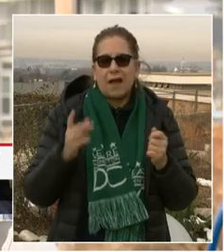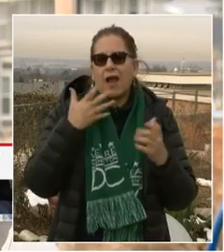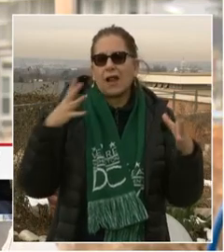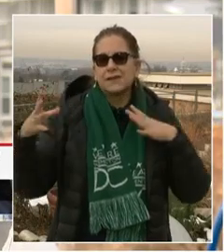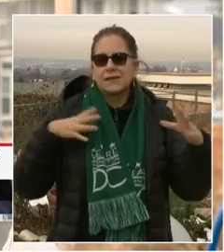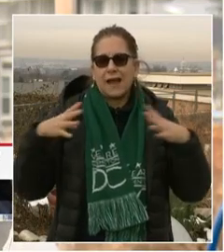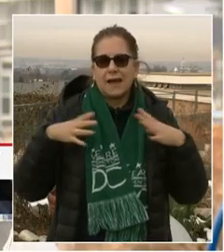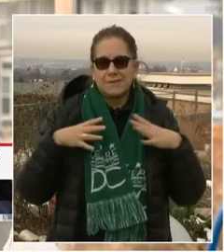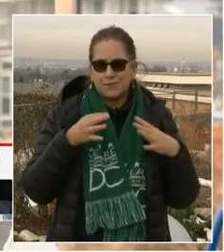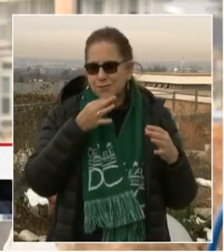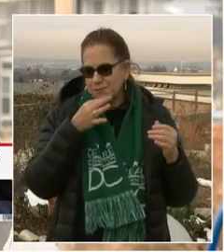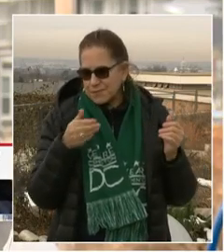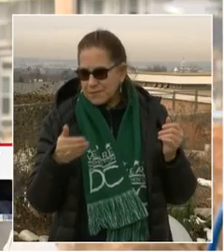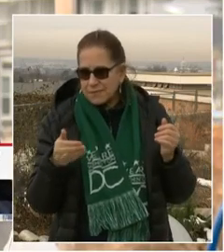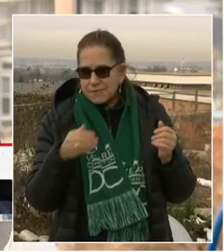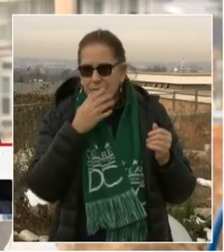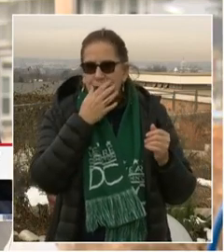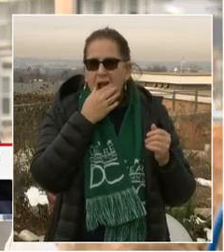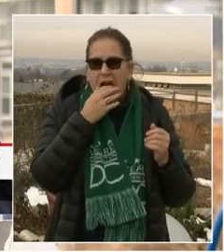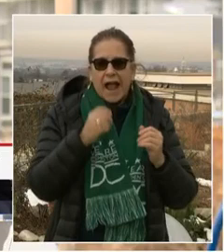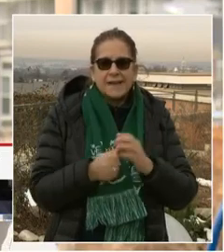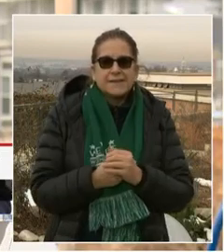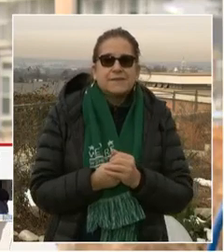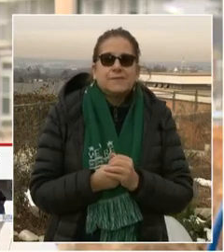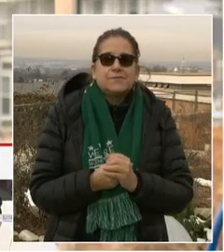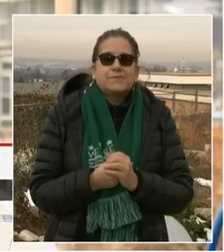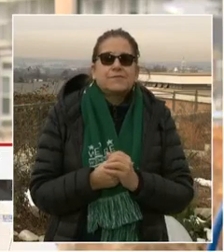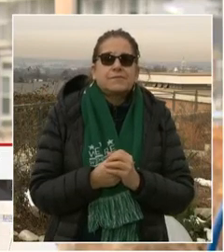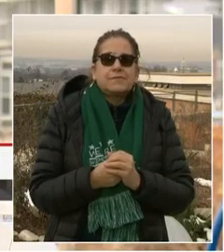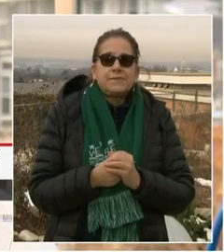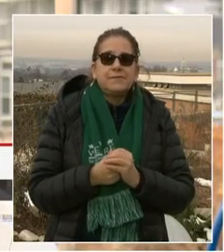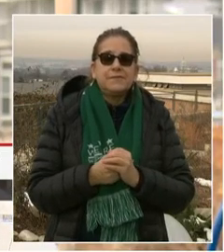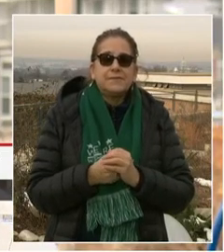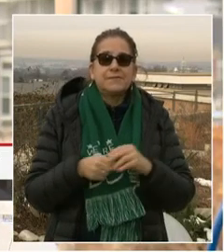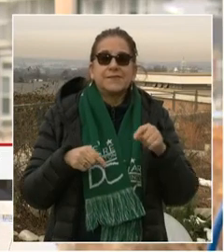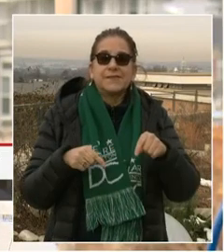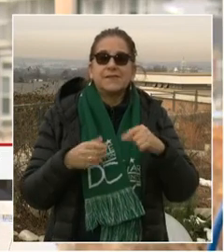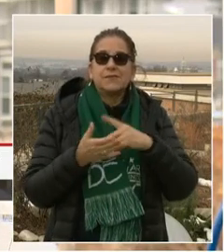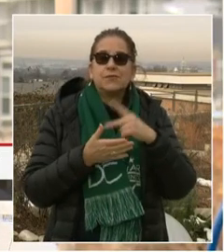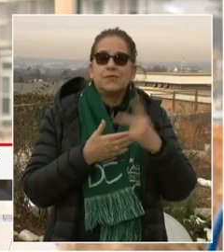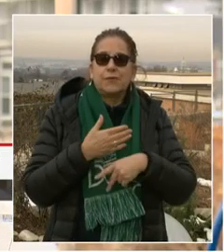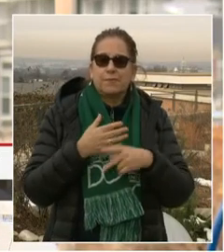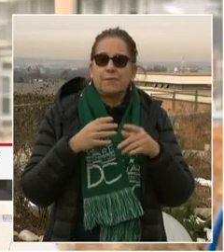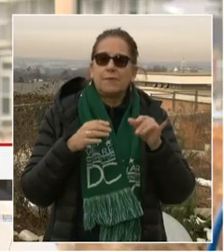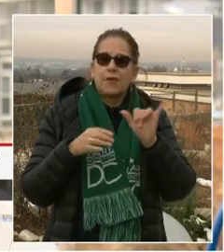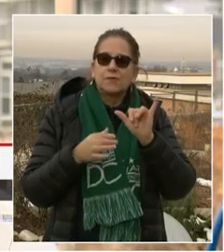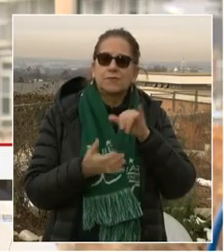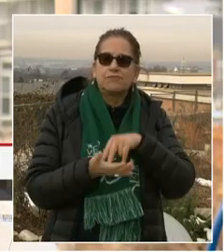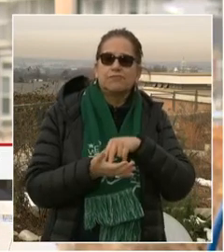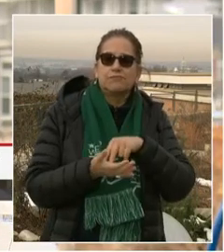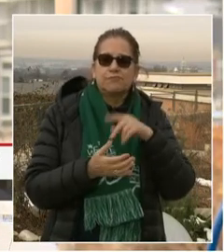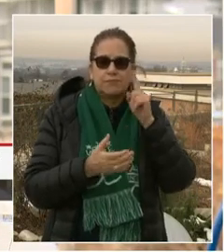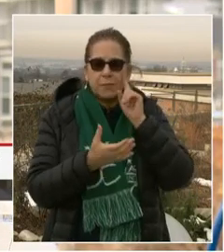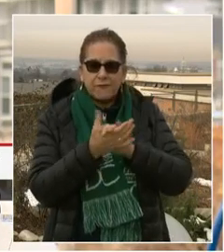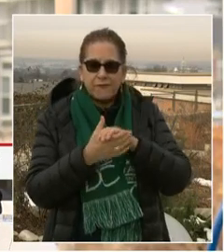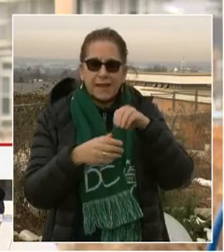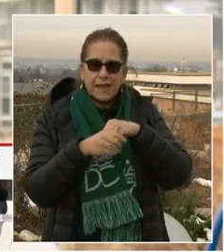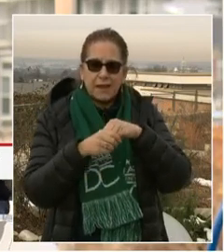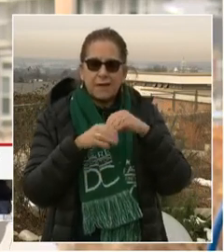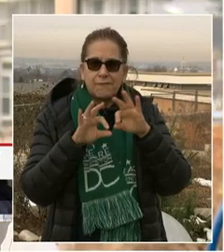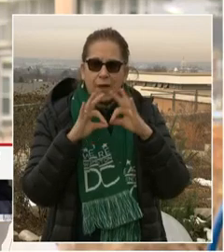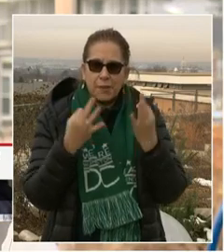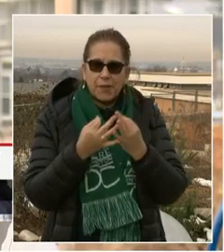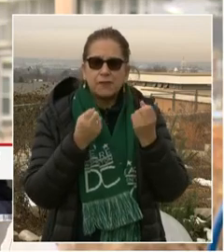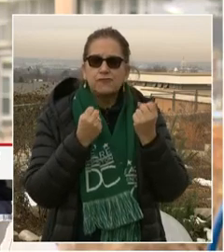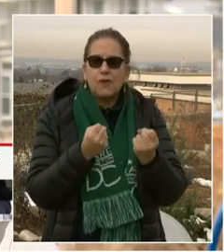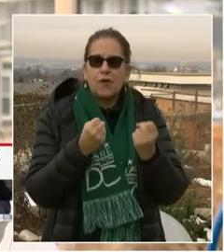commitments. So I want to thank David Lloyd and Kim Ford, who I know couldn't be here today, and the